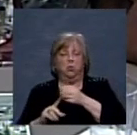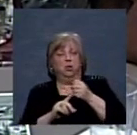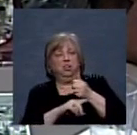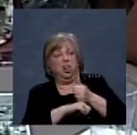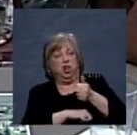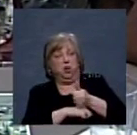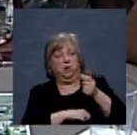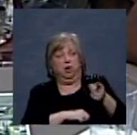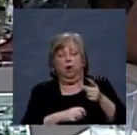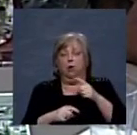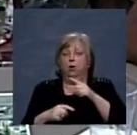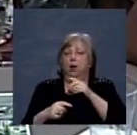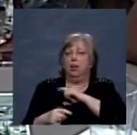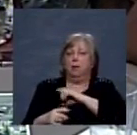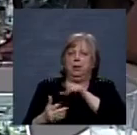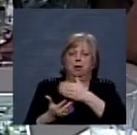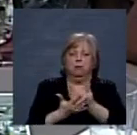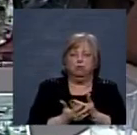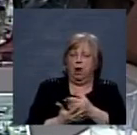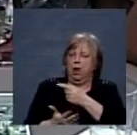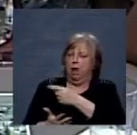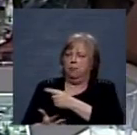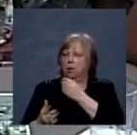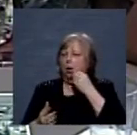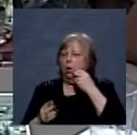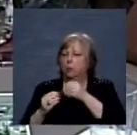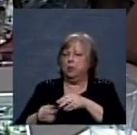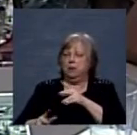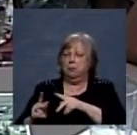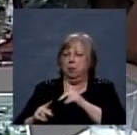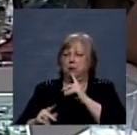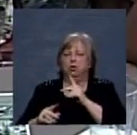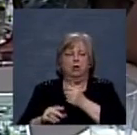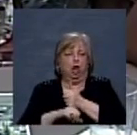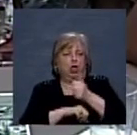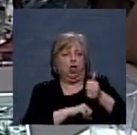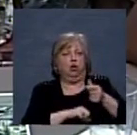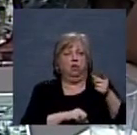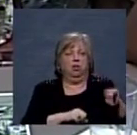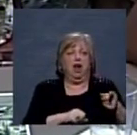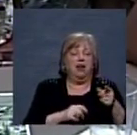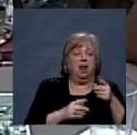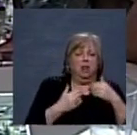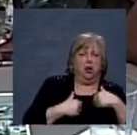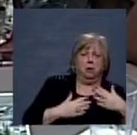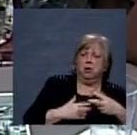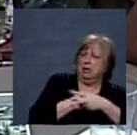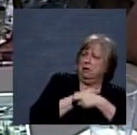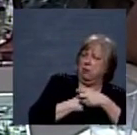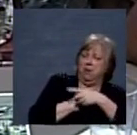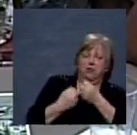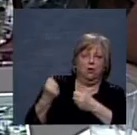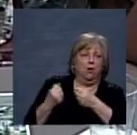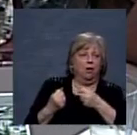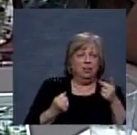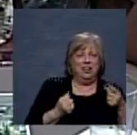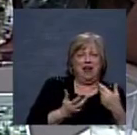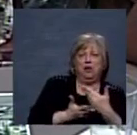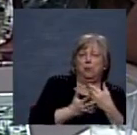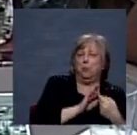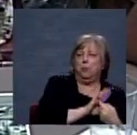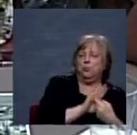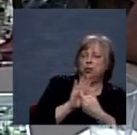when the police got there, the homeless person made the allegation that the owner had stolen their car. This person had to produce their